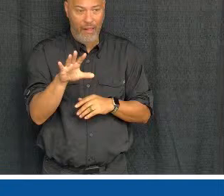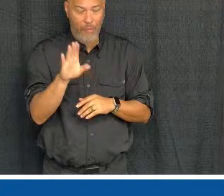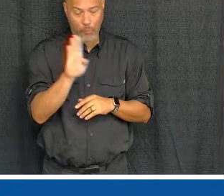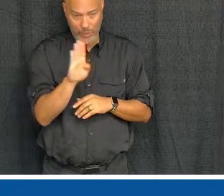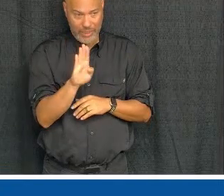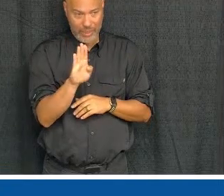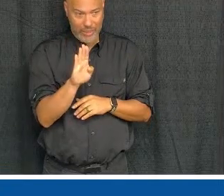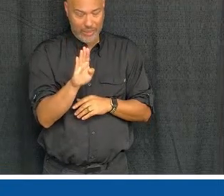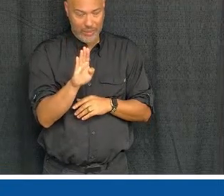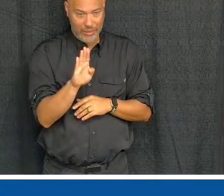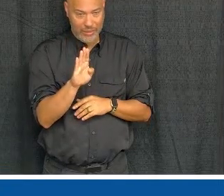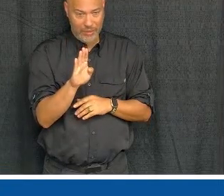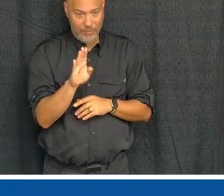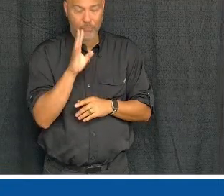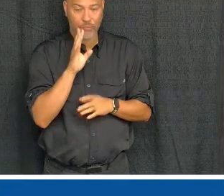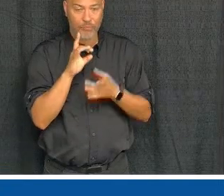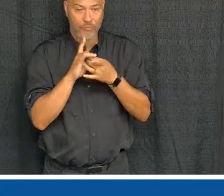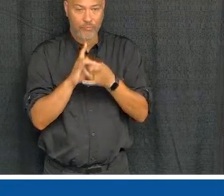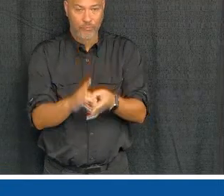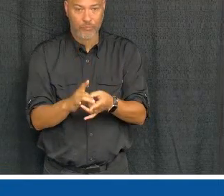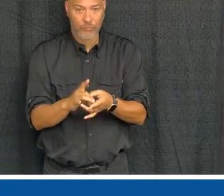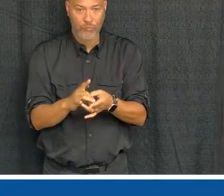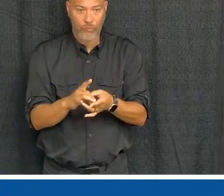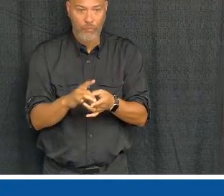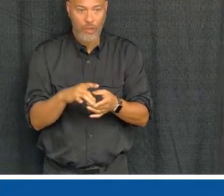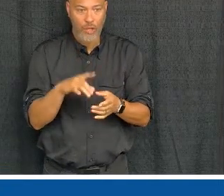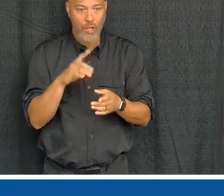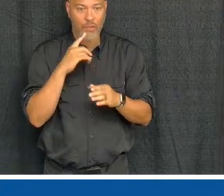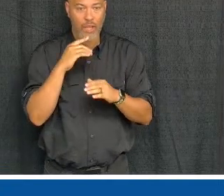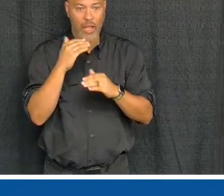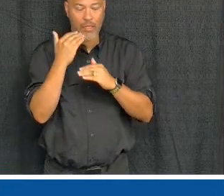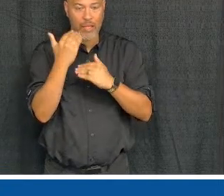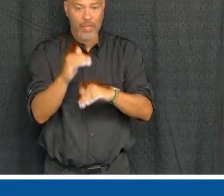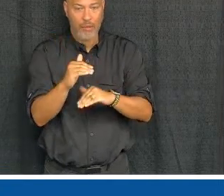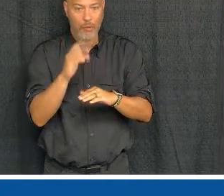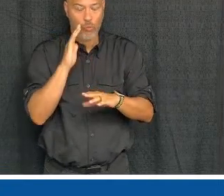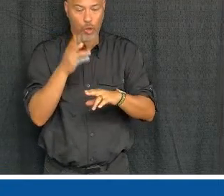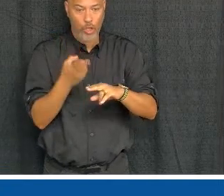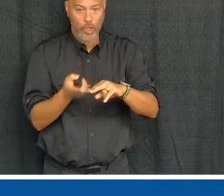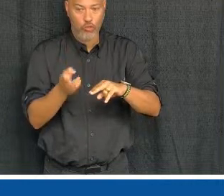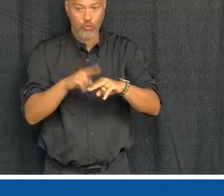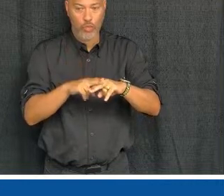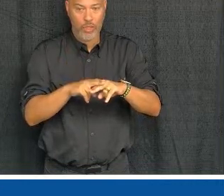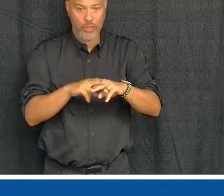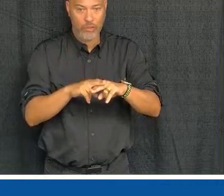2-205B, as far as effective July 20, the limit shall increase